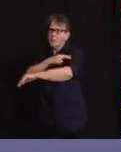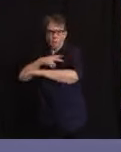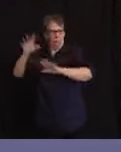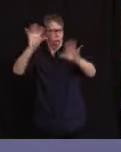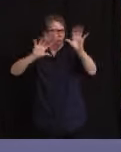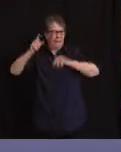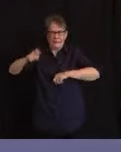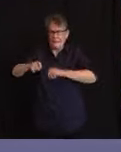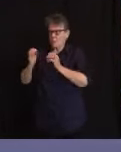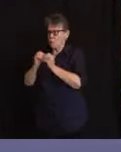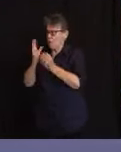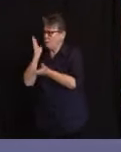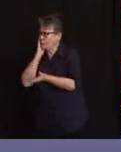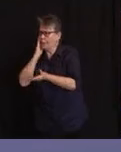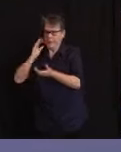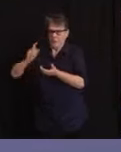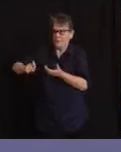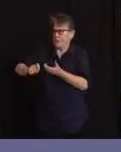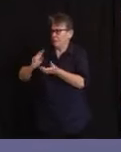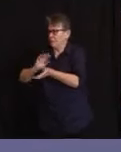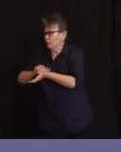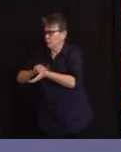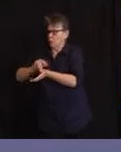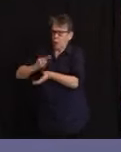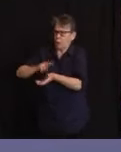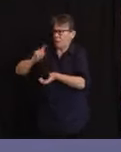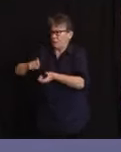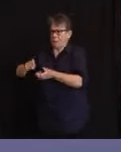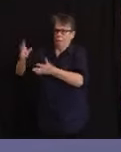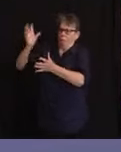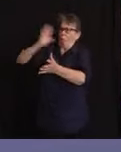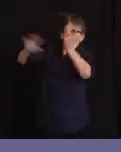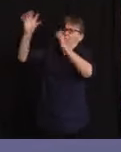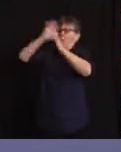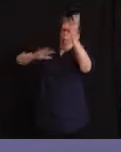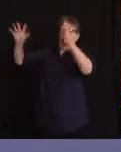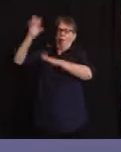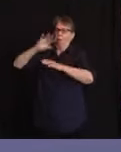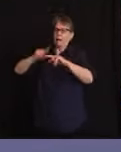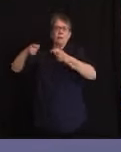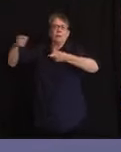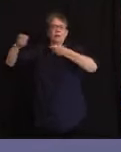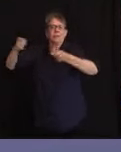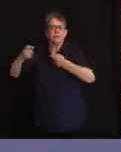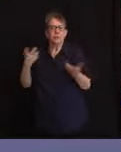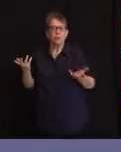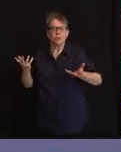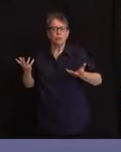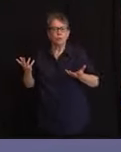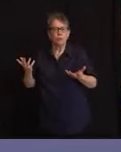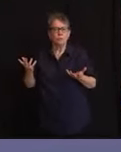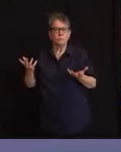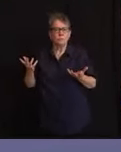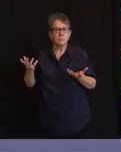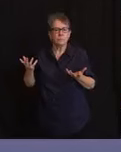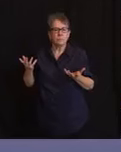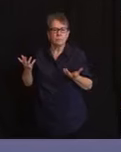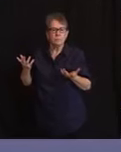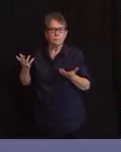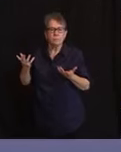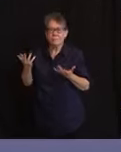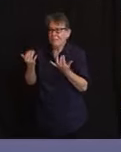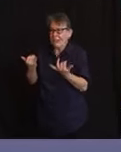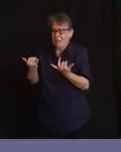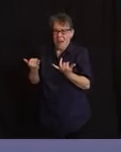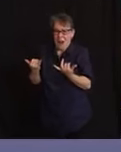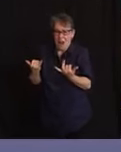in the right direction. But that 36,000 worst case bed need